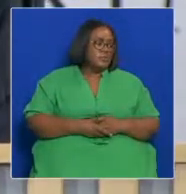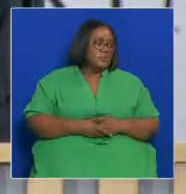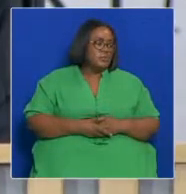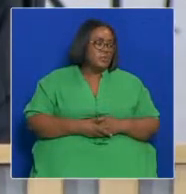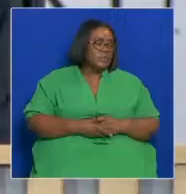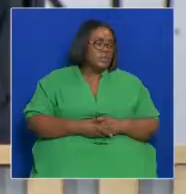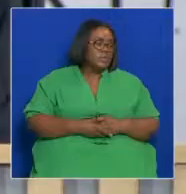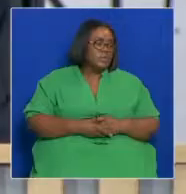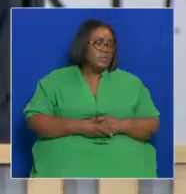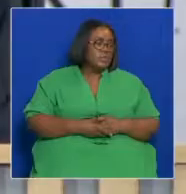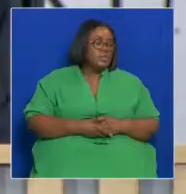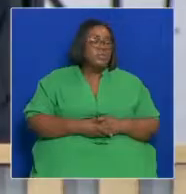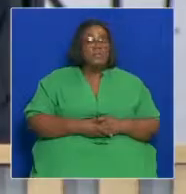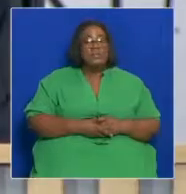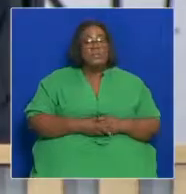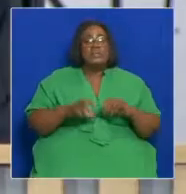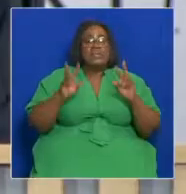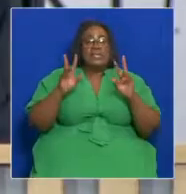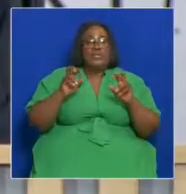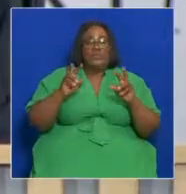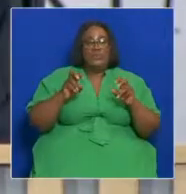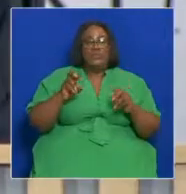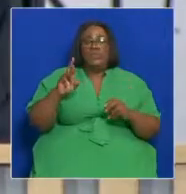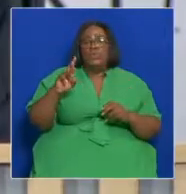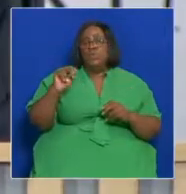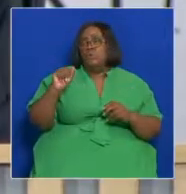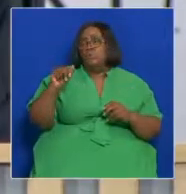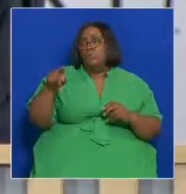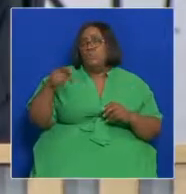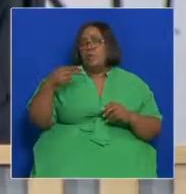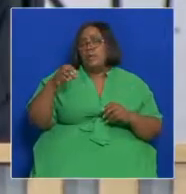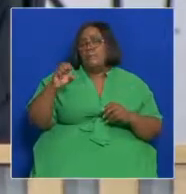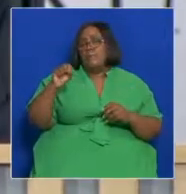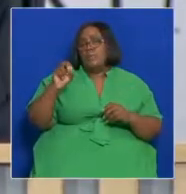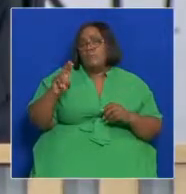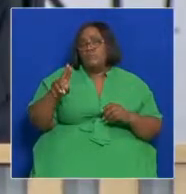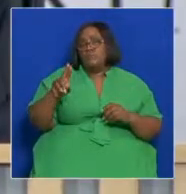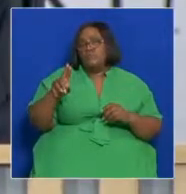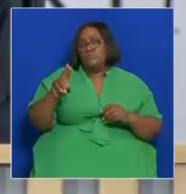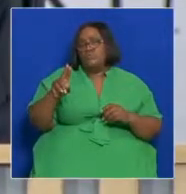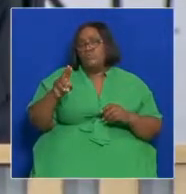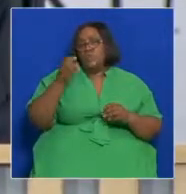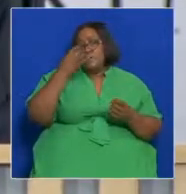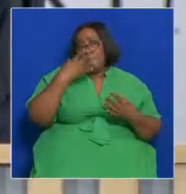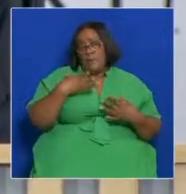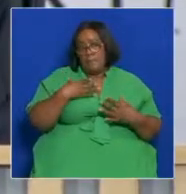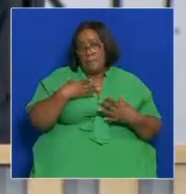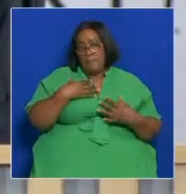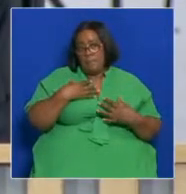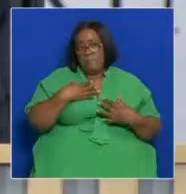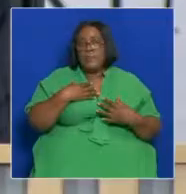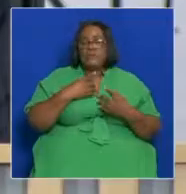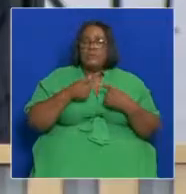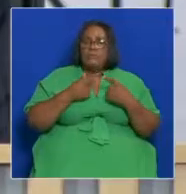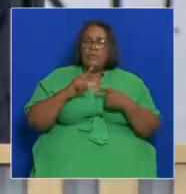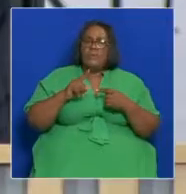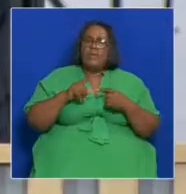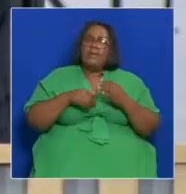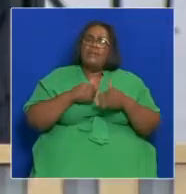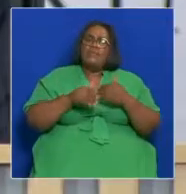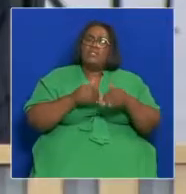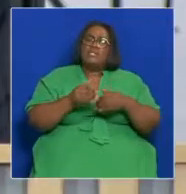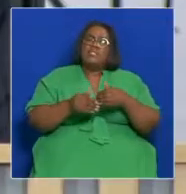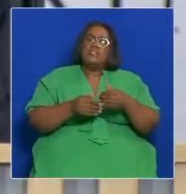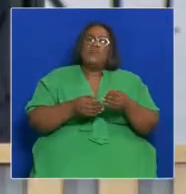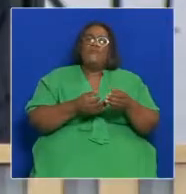Rapeso raised with me was in relation to the process of the dockets and